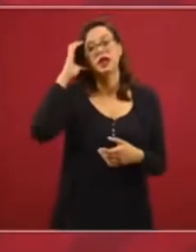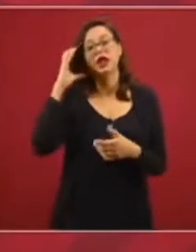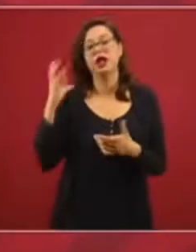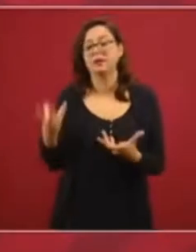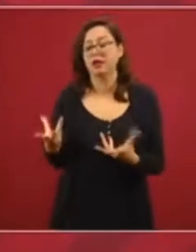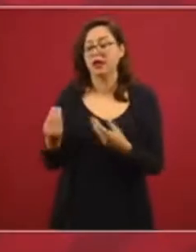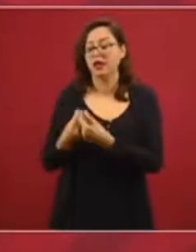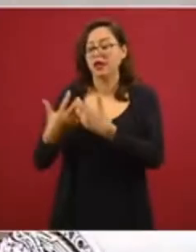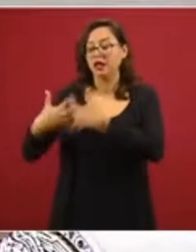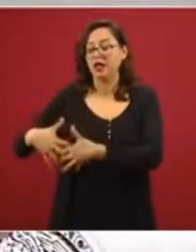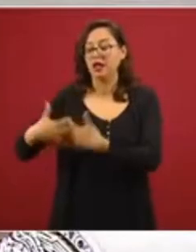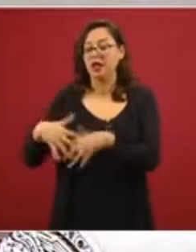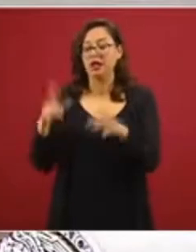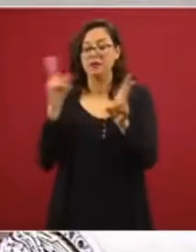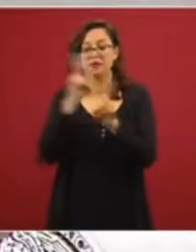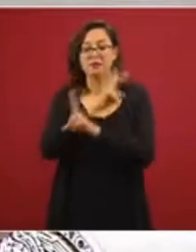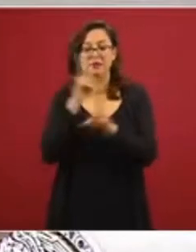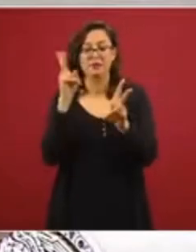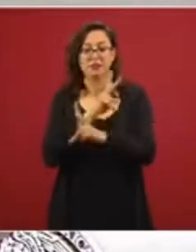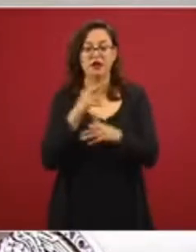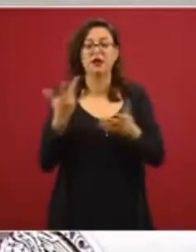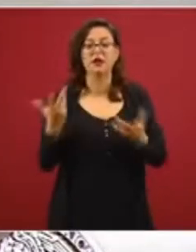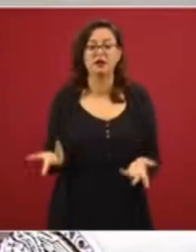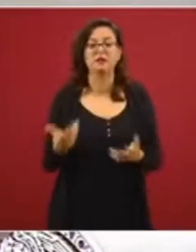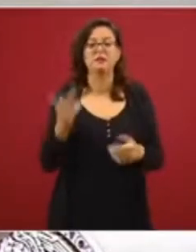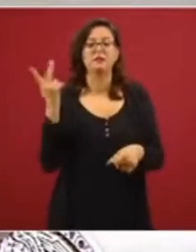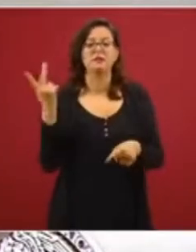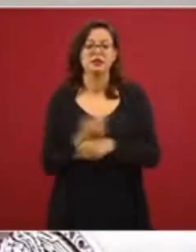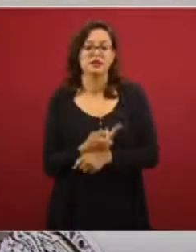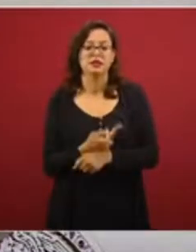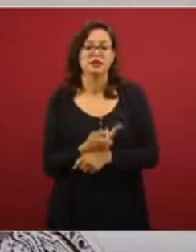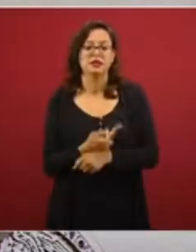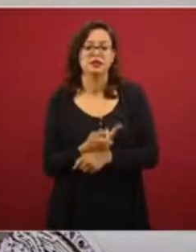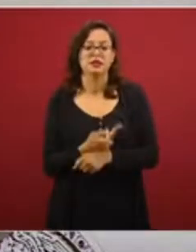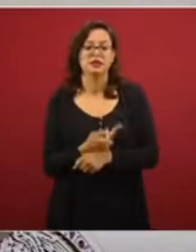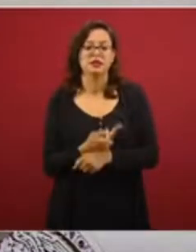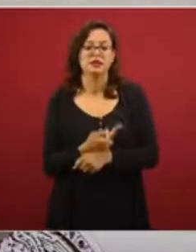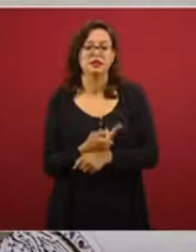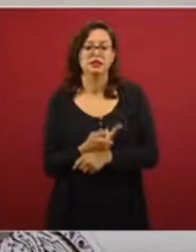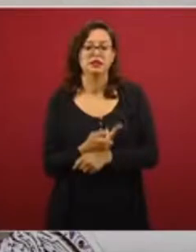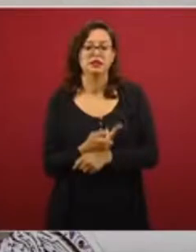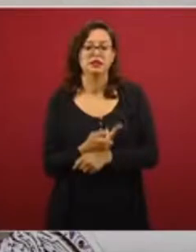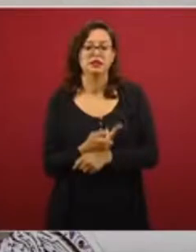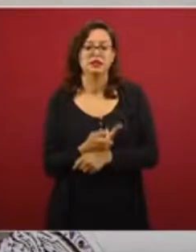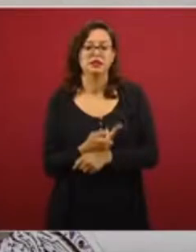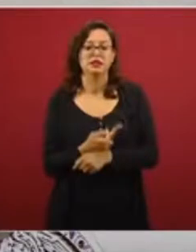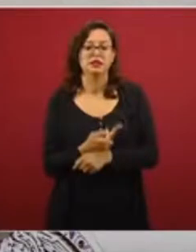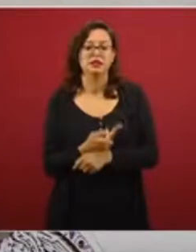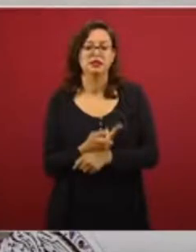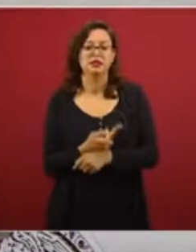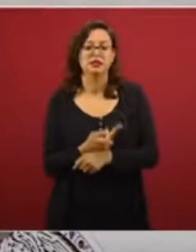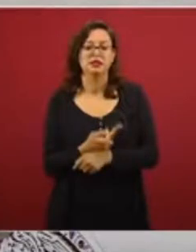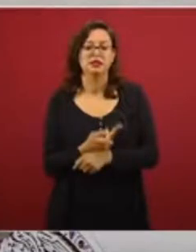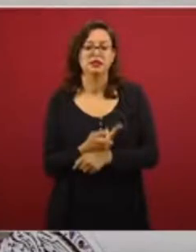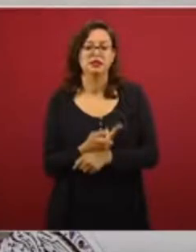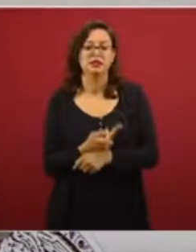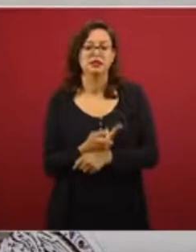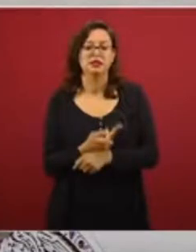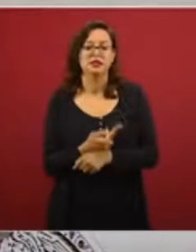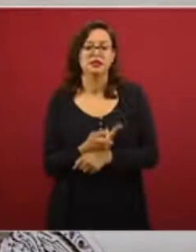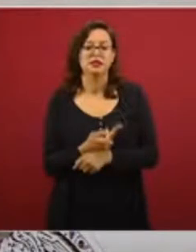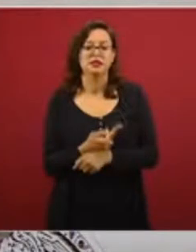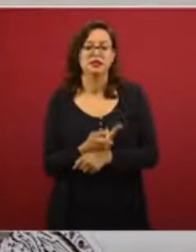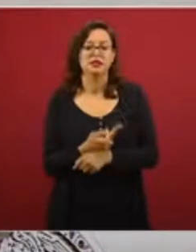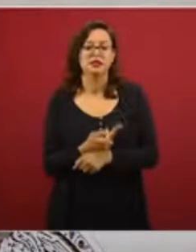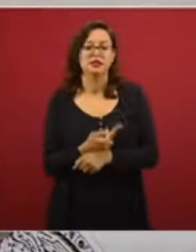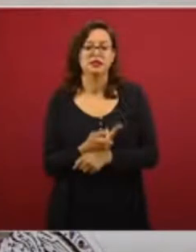son unidades de atención análogas a la terapia intensiva. So that these beds, these intensive care beds,